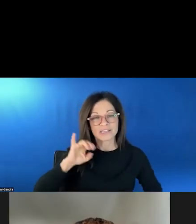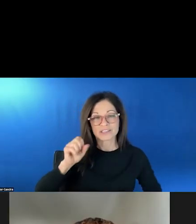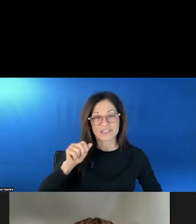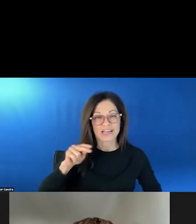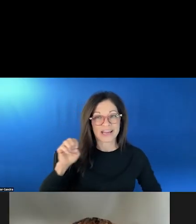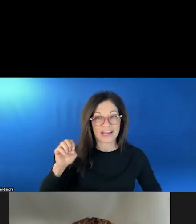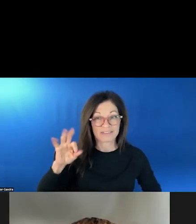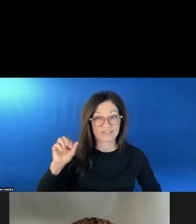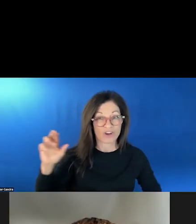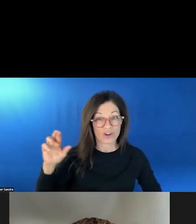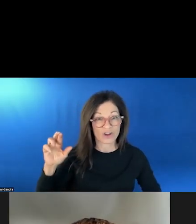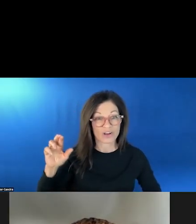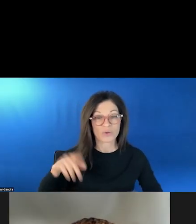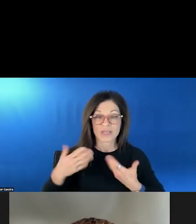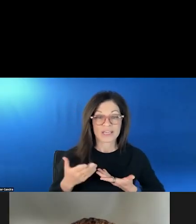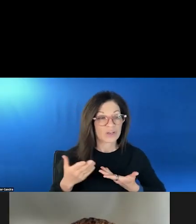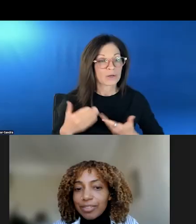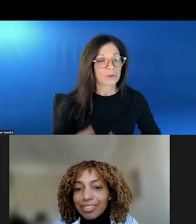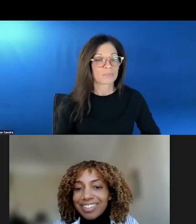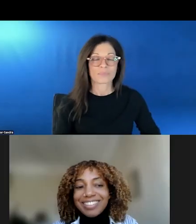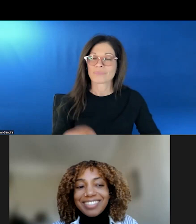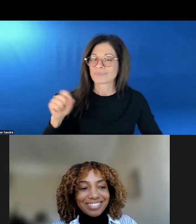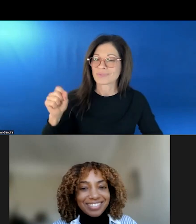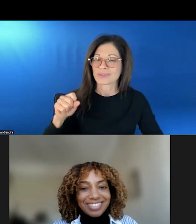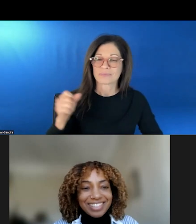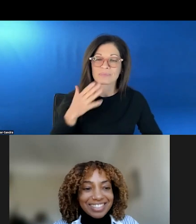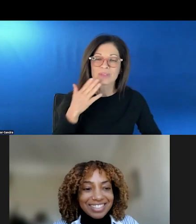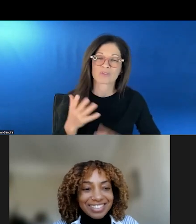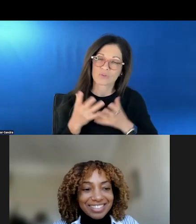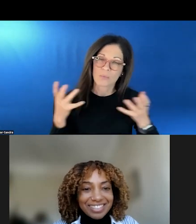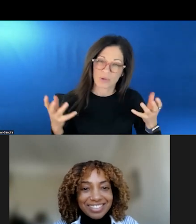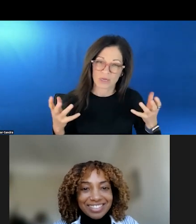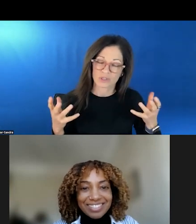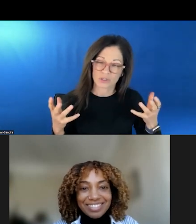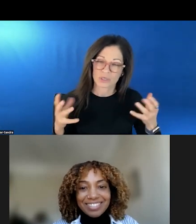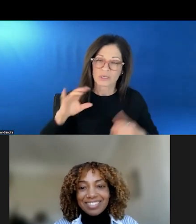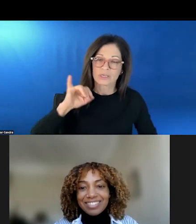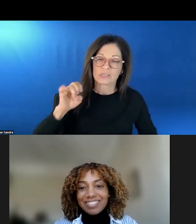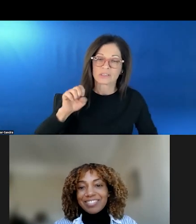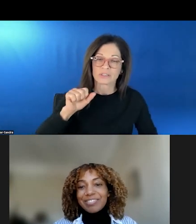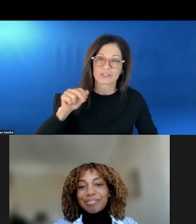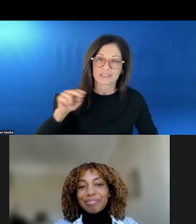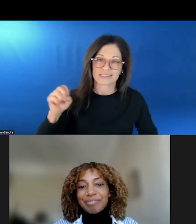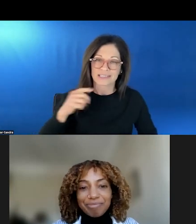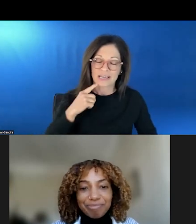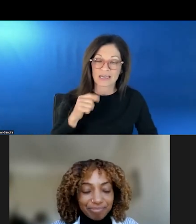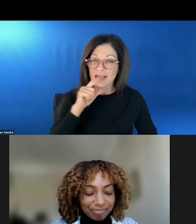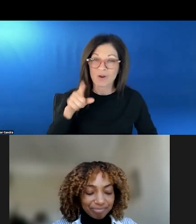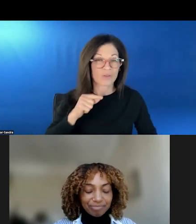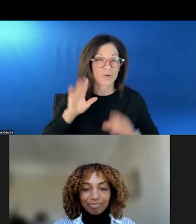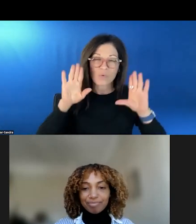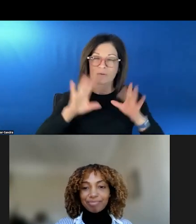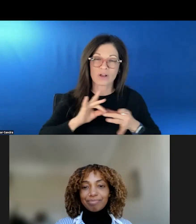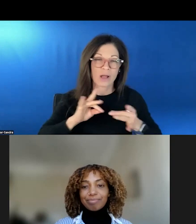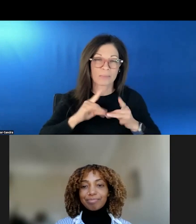but NAD, you hear Jeannie? Yes, thank you so much. In addition to the wonderful comments that Wendy made, I'd just like